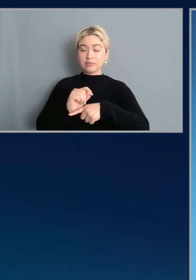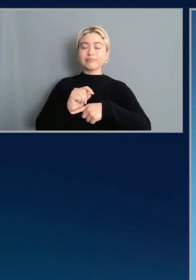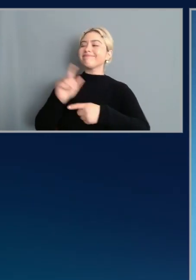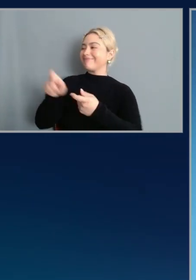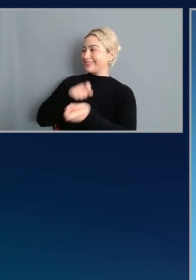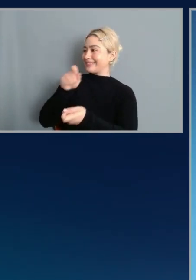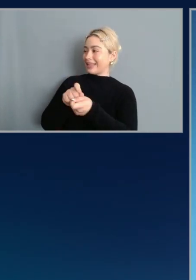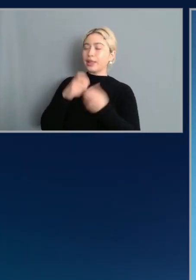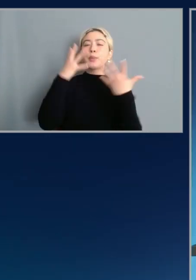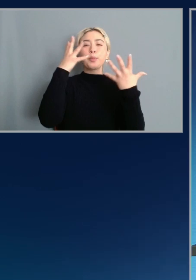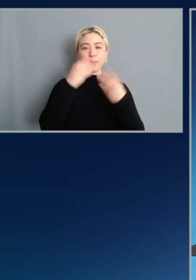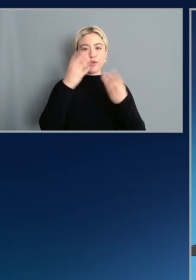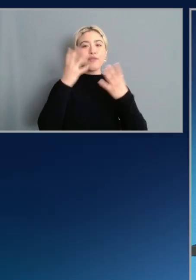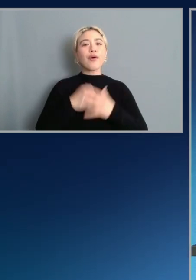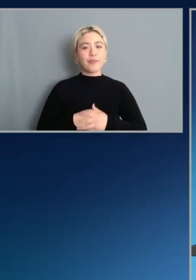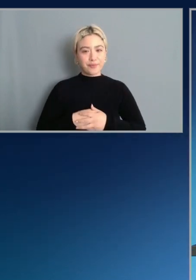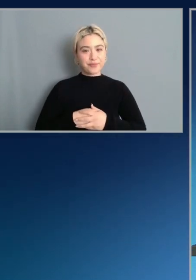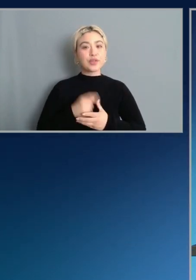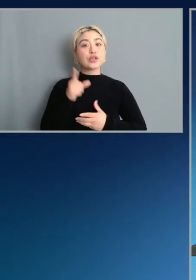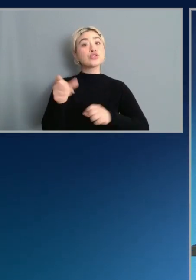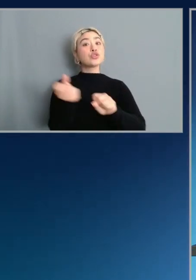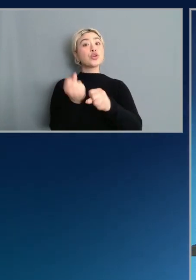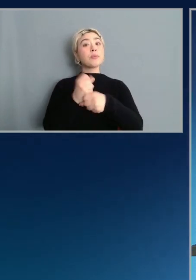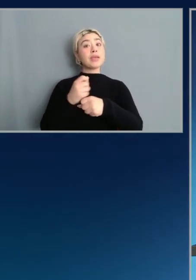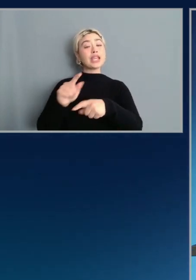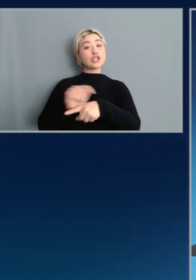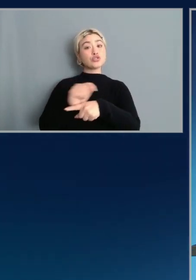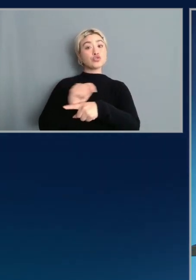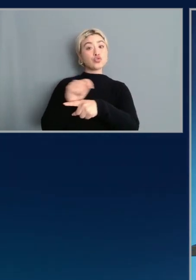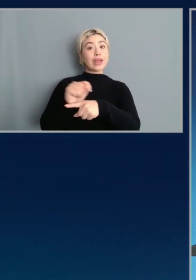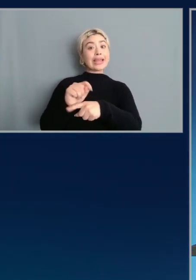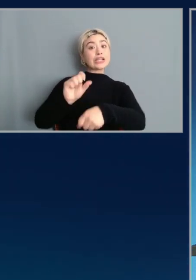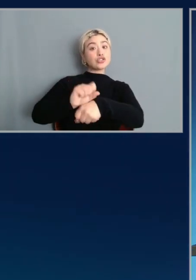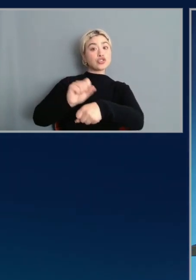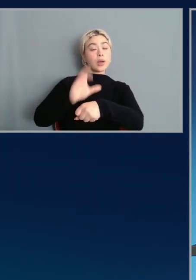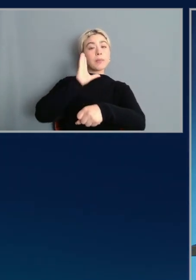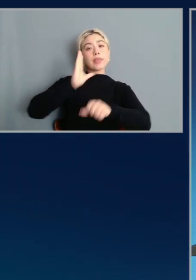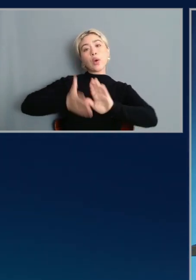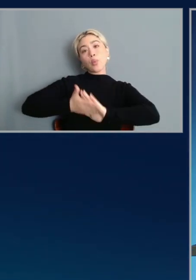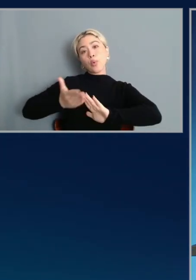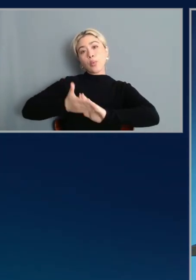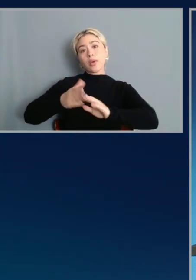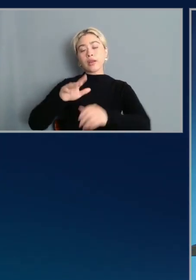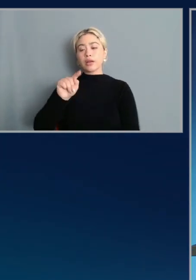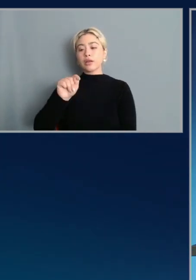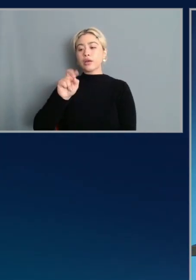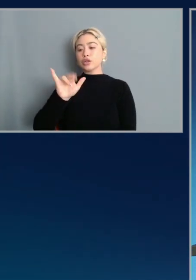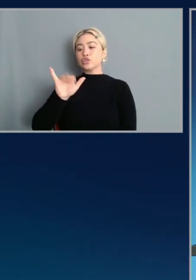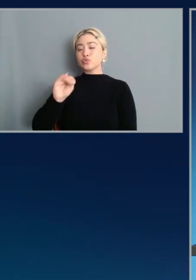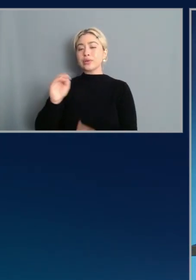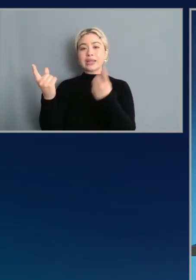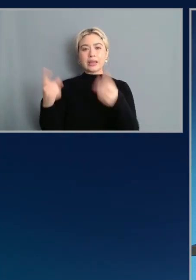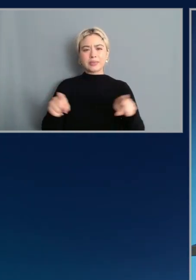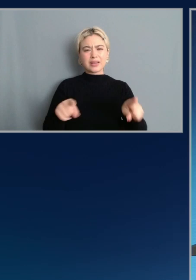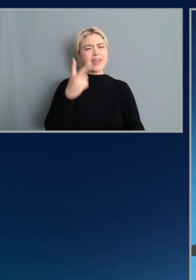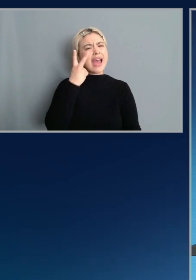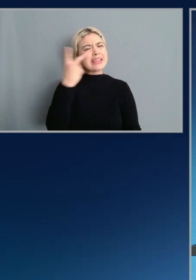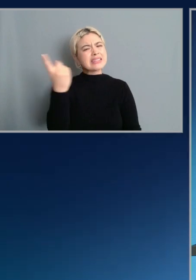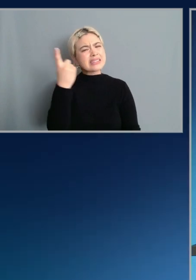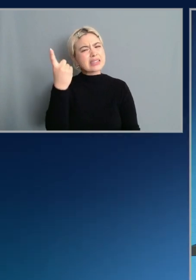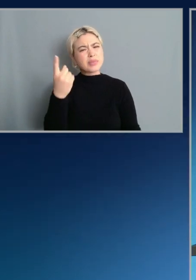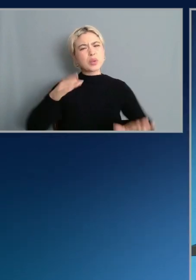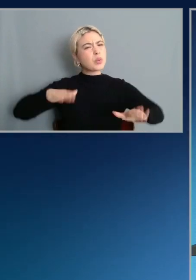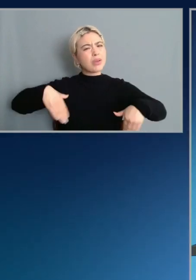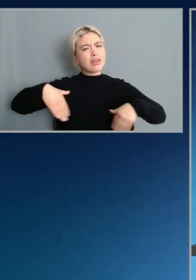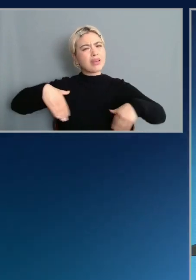Awesome. So you're creating this training job that's going to run on a bunch of Trainium instances. I see something here called, and this is something we haven't touched upon